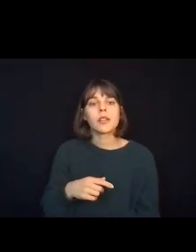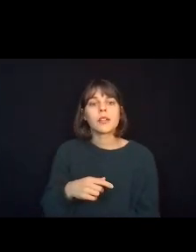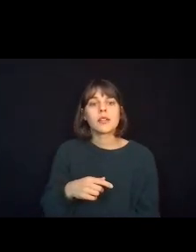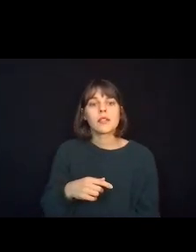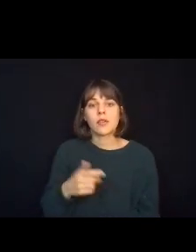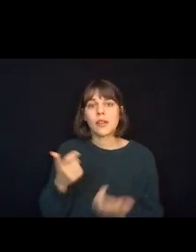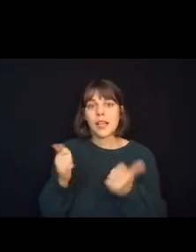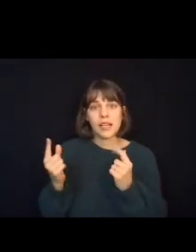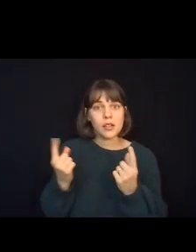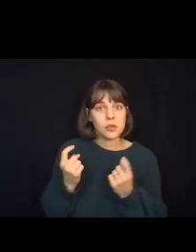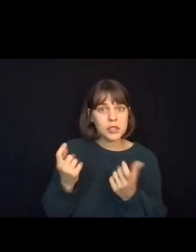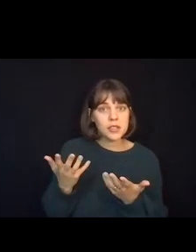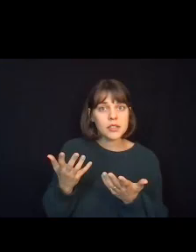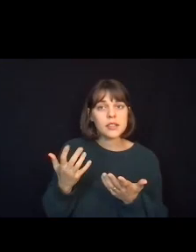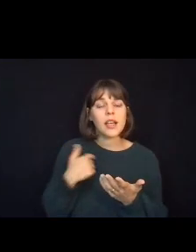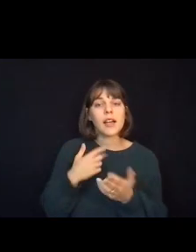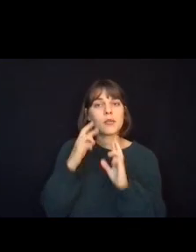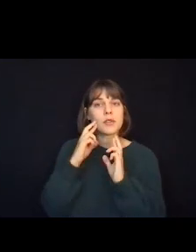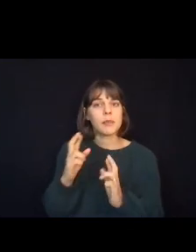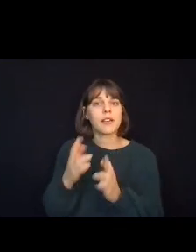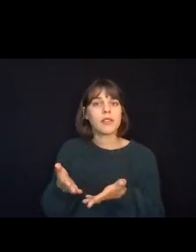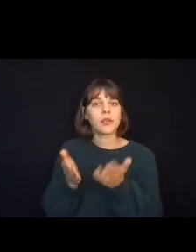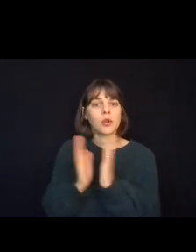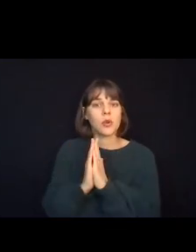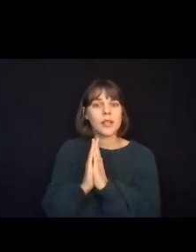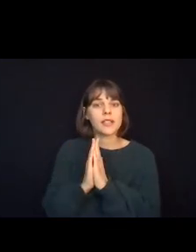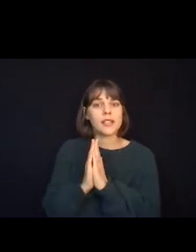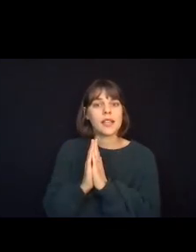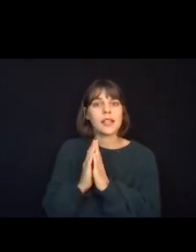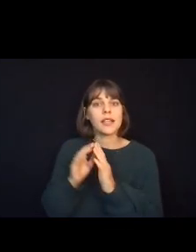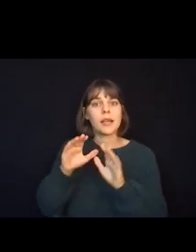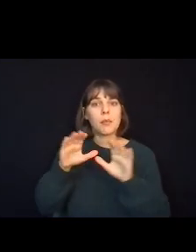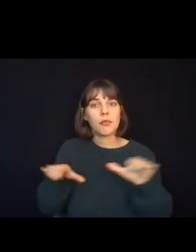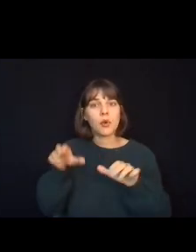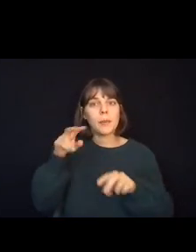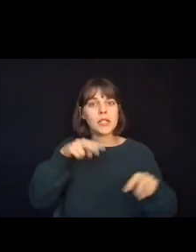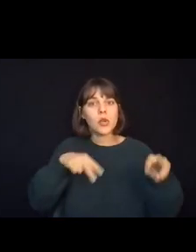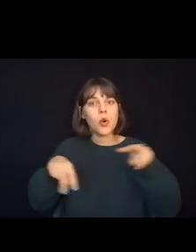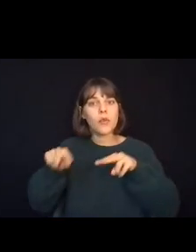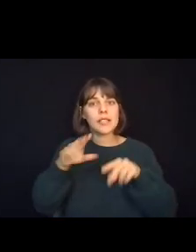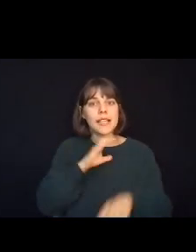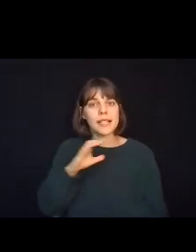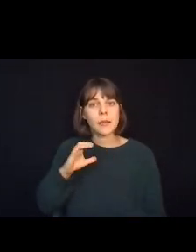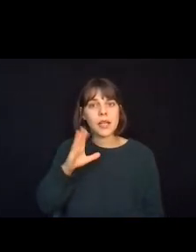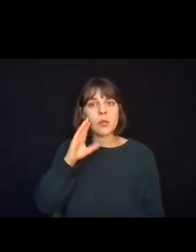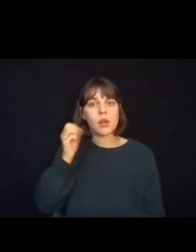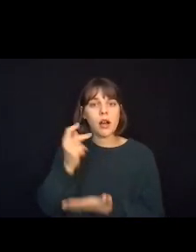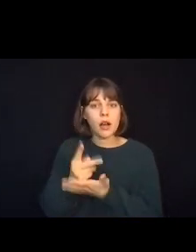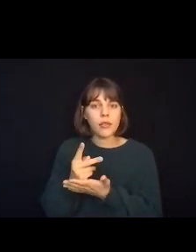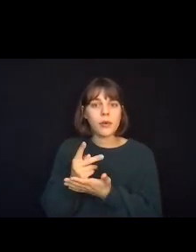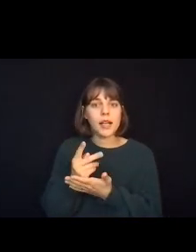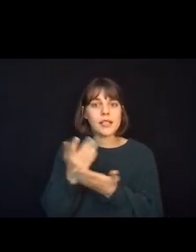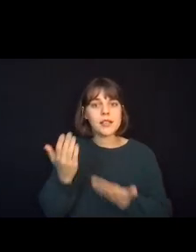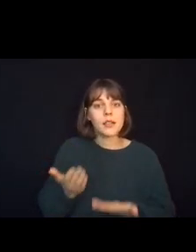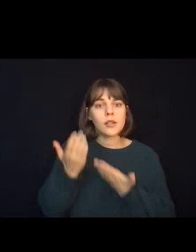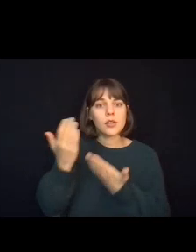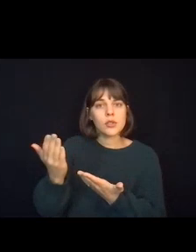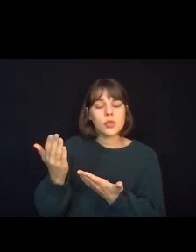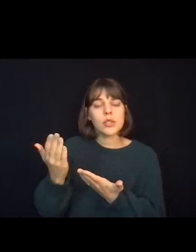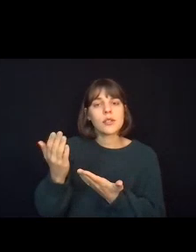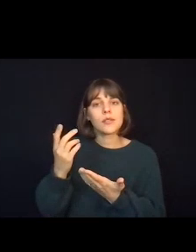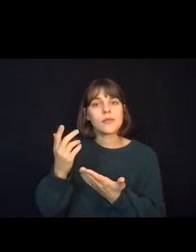subject to any member questions, I respectfully request that the Performance Oversight Committee recommend this resolution authorizing PRT to enter into this new lease agreement